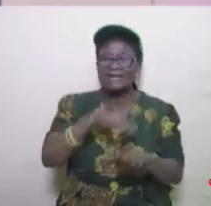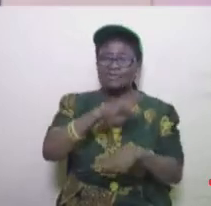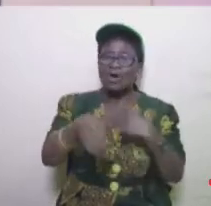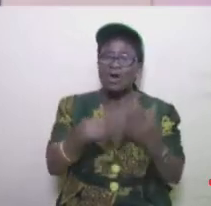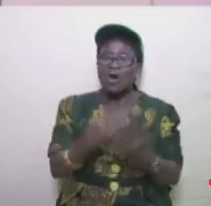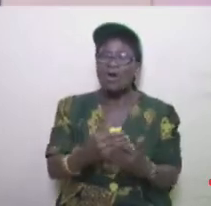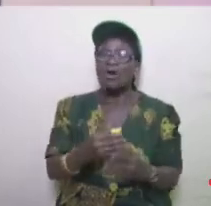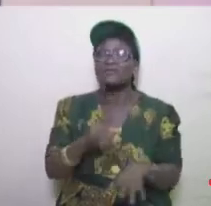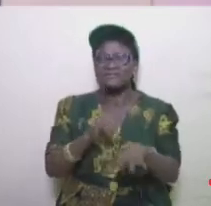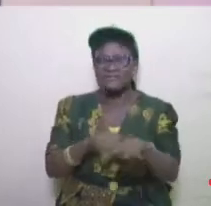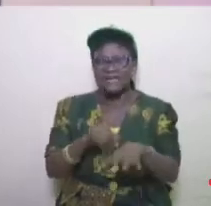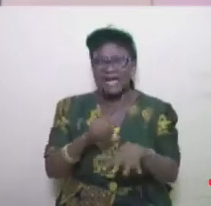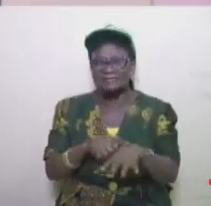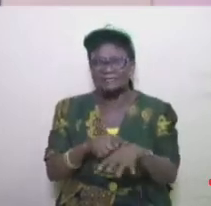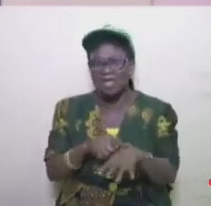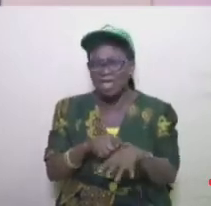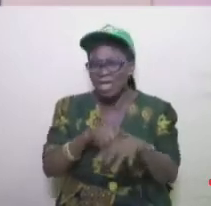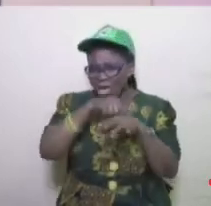yield.